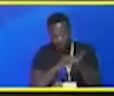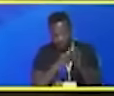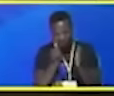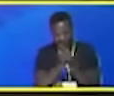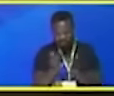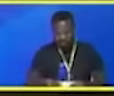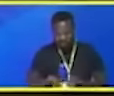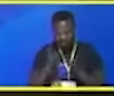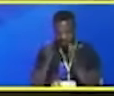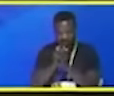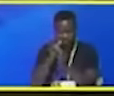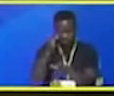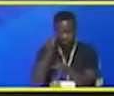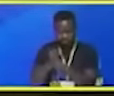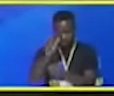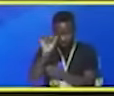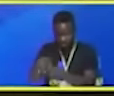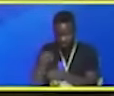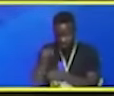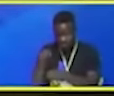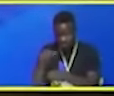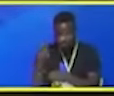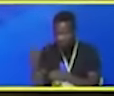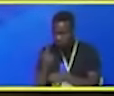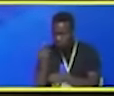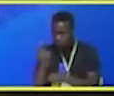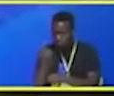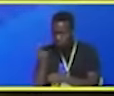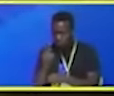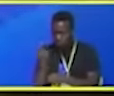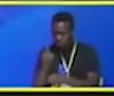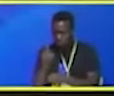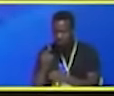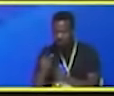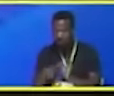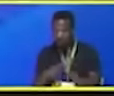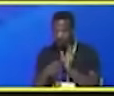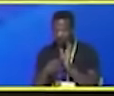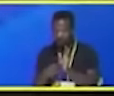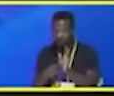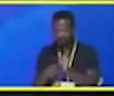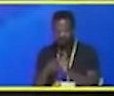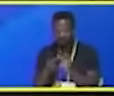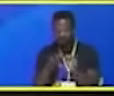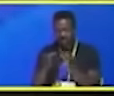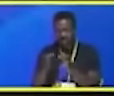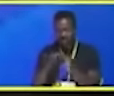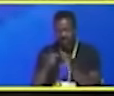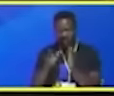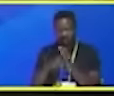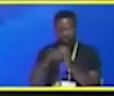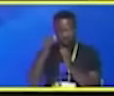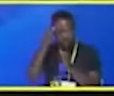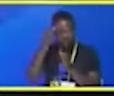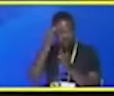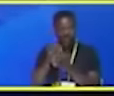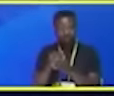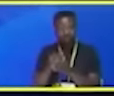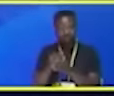released or you have received only finds expression on the strength of knowledge. Please say